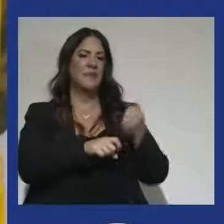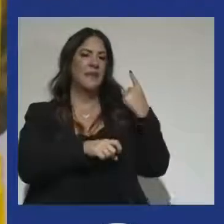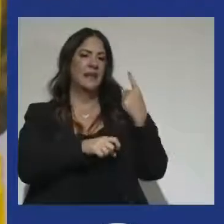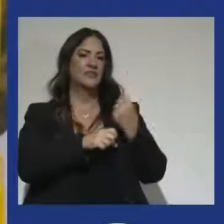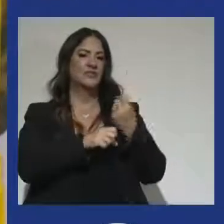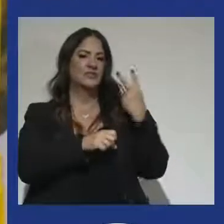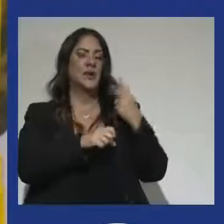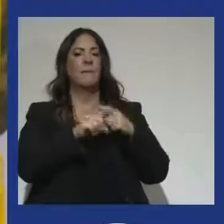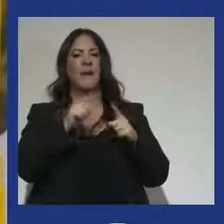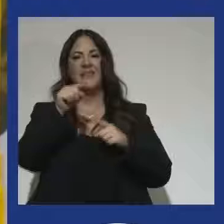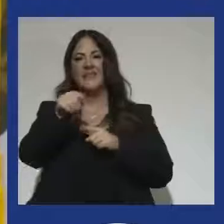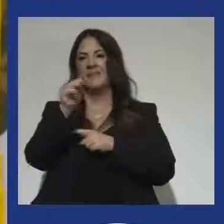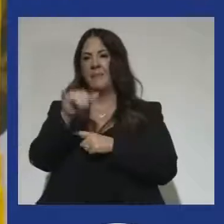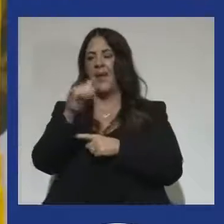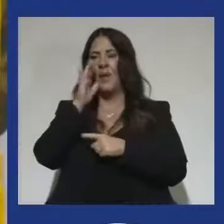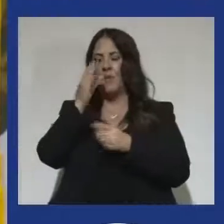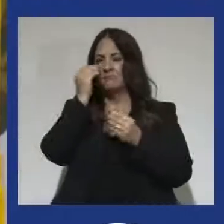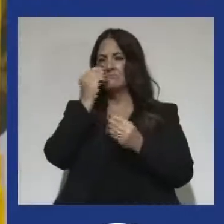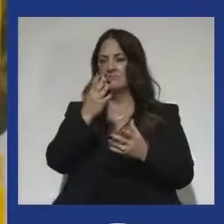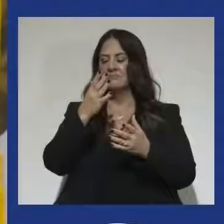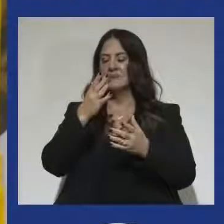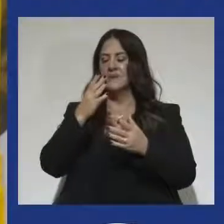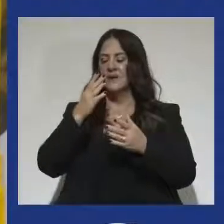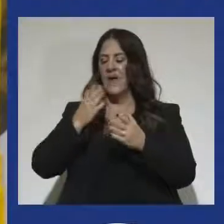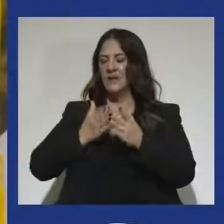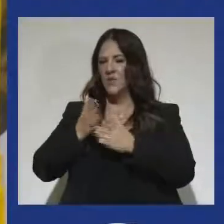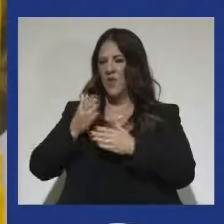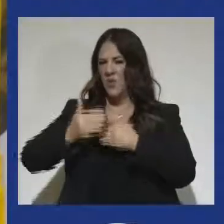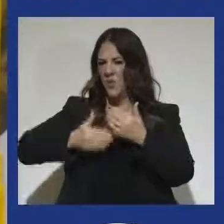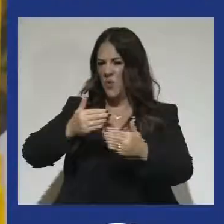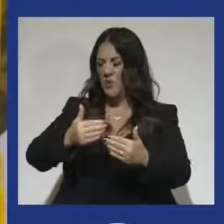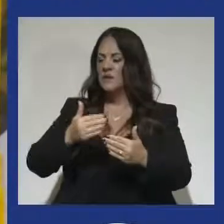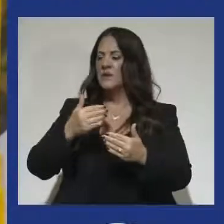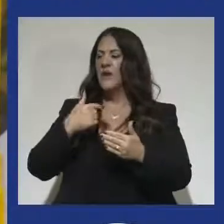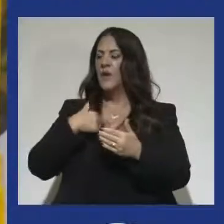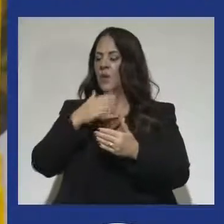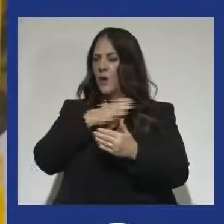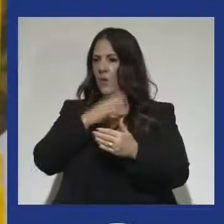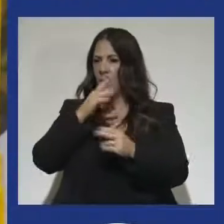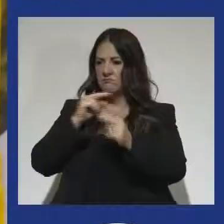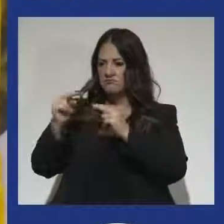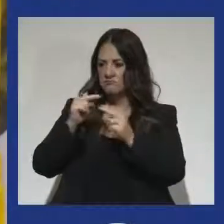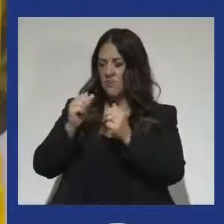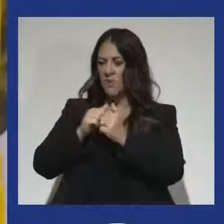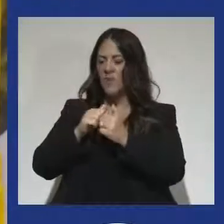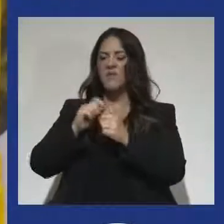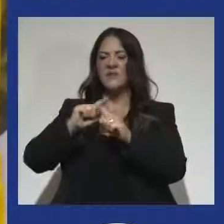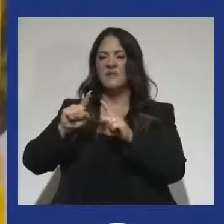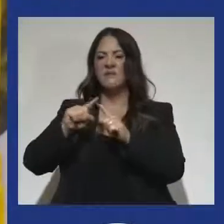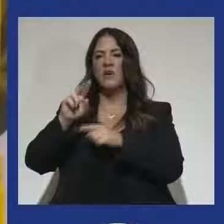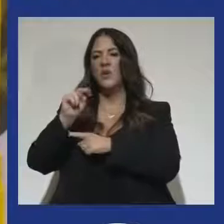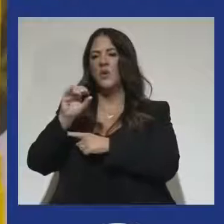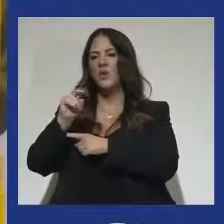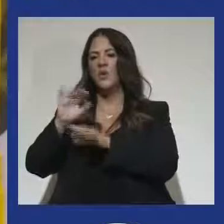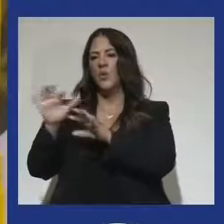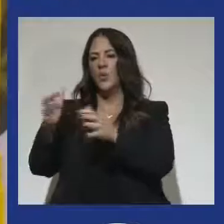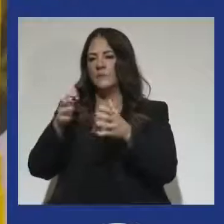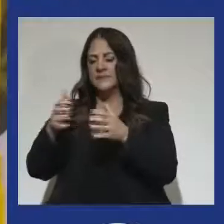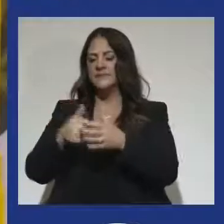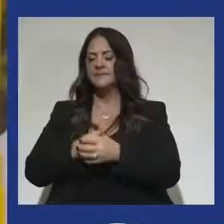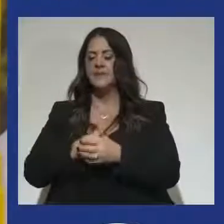determination in May, and we will work through the collective bargaining process on implementing that determination.